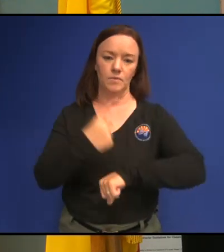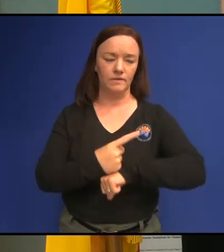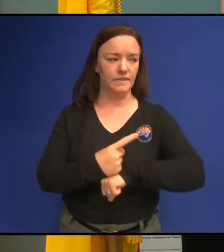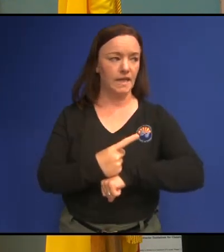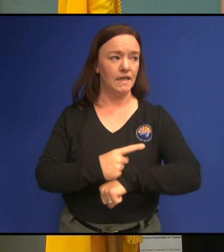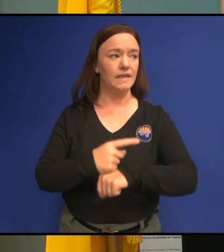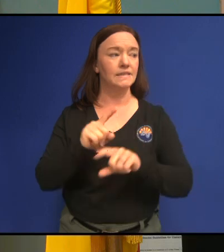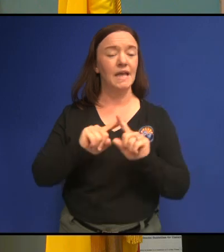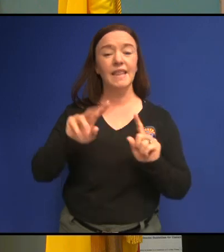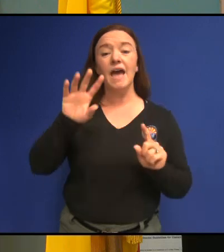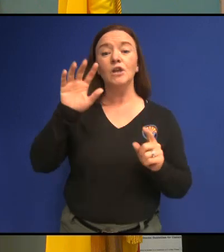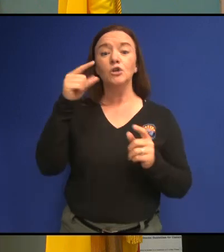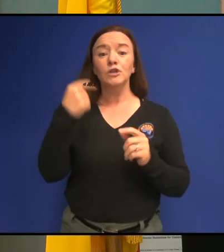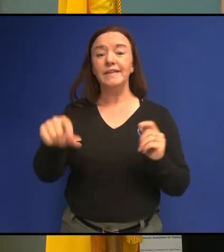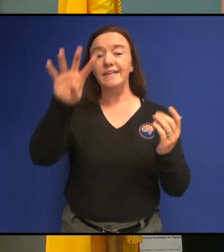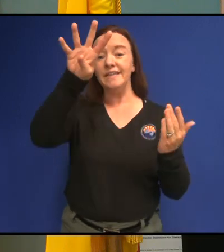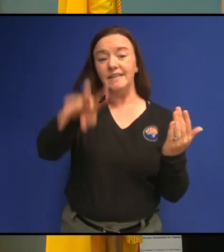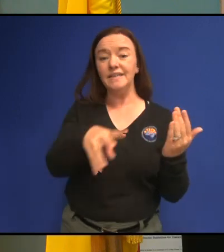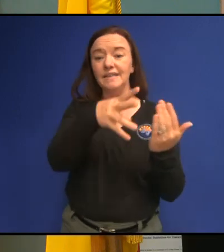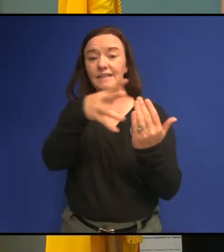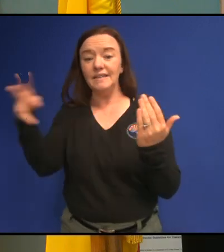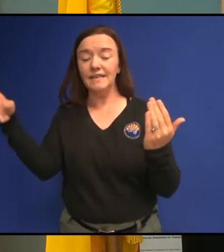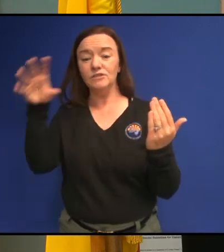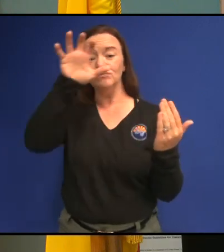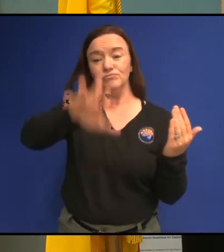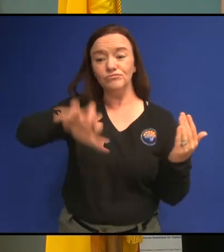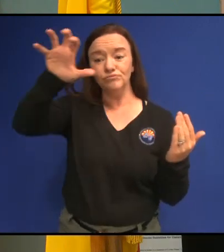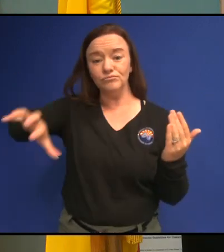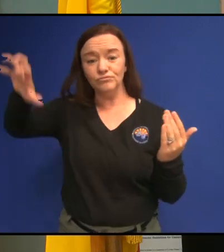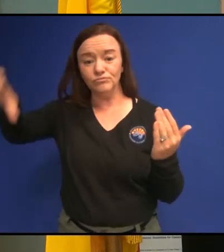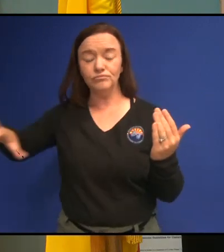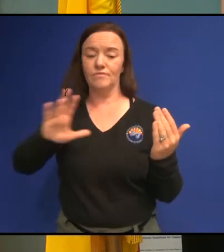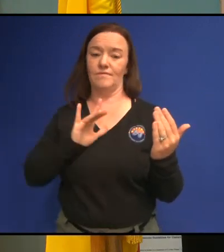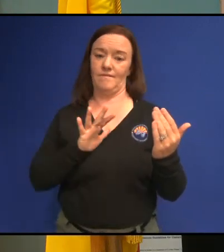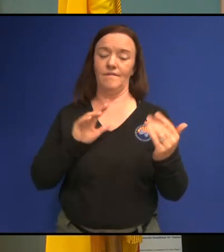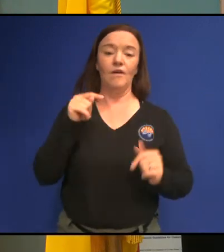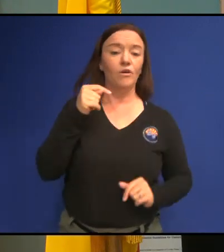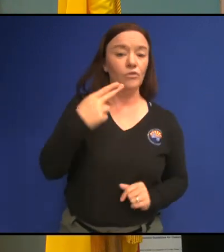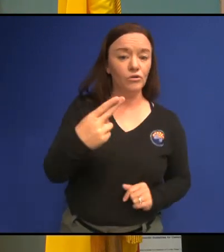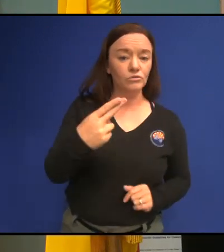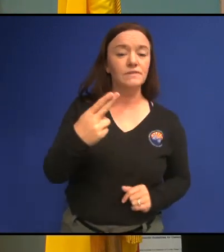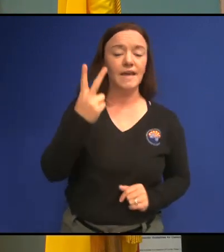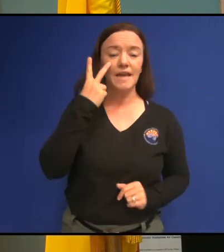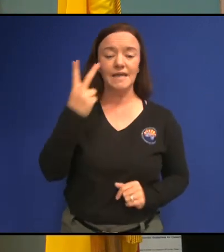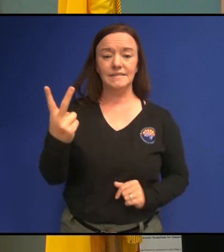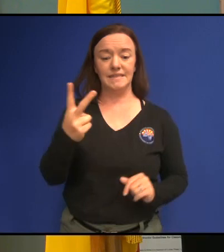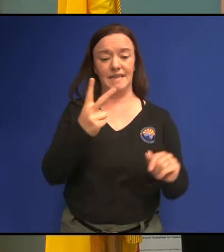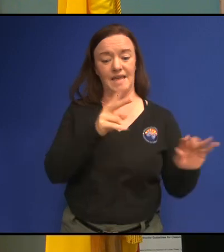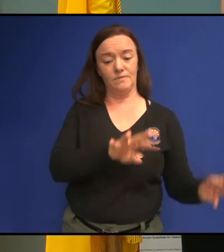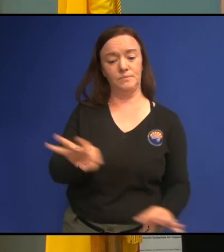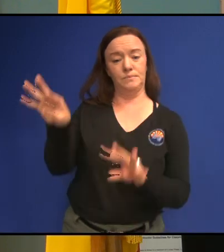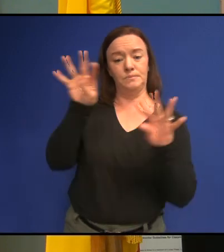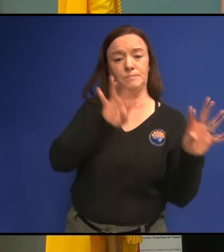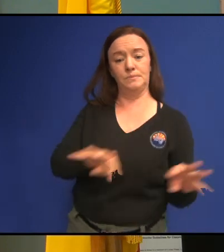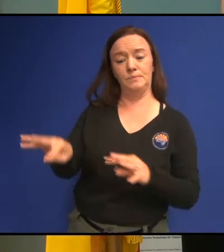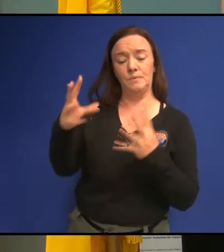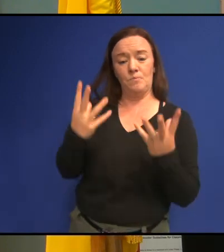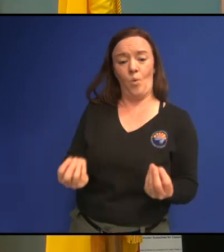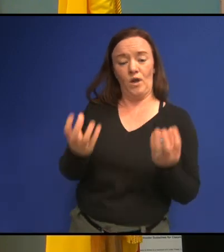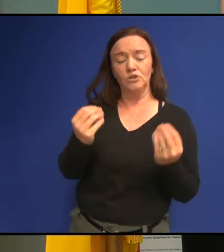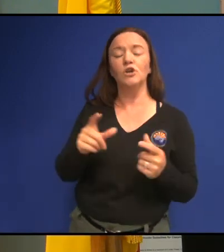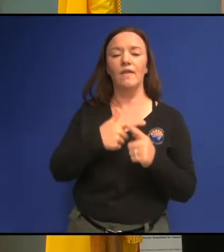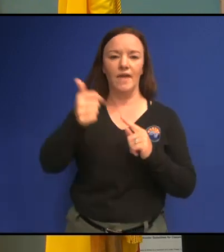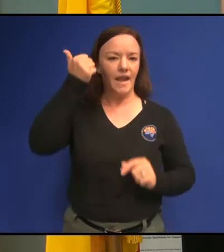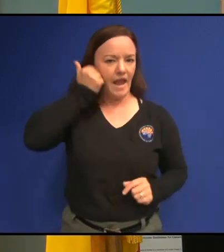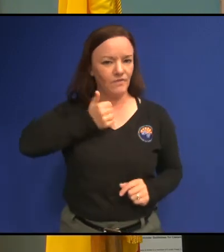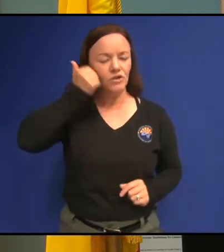look how much green we have on this matrix here going forward. Thursday, we start to see that push of moisture, and then every single day, starting